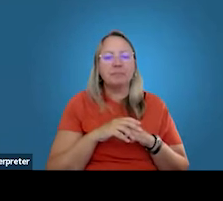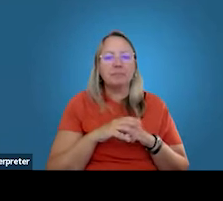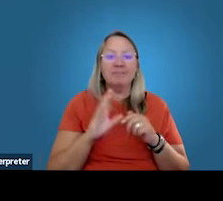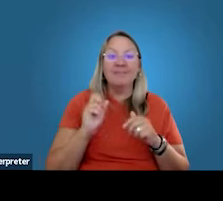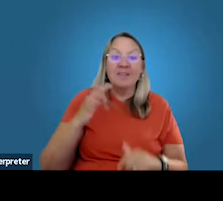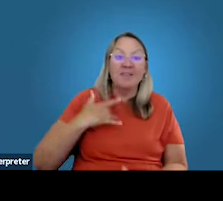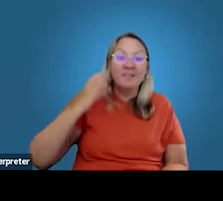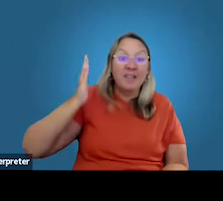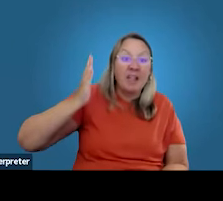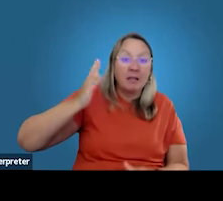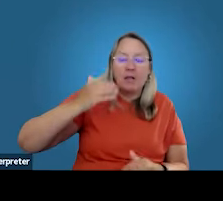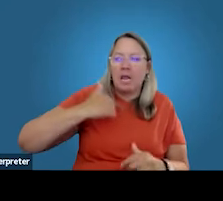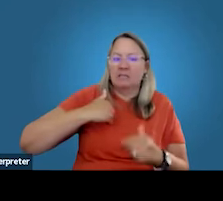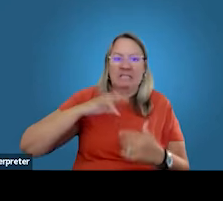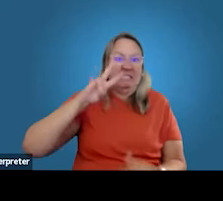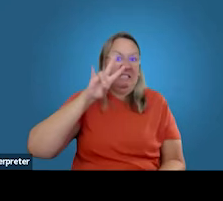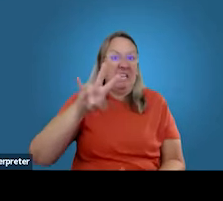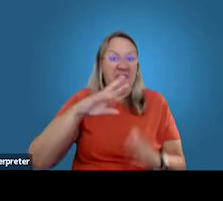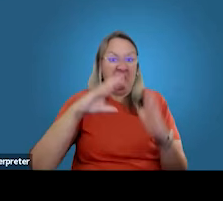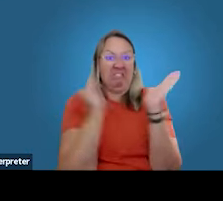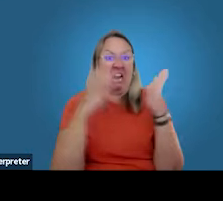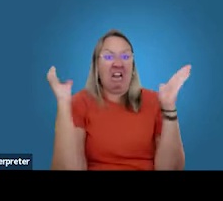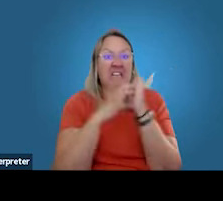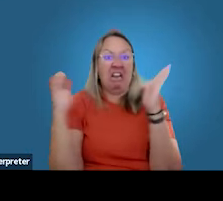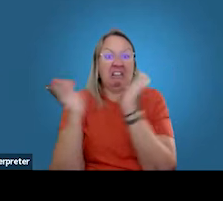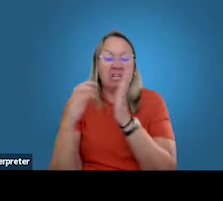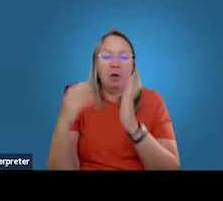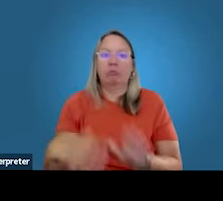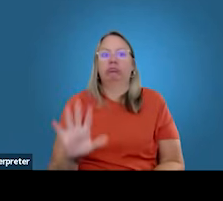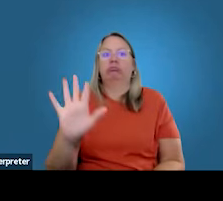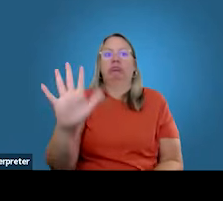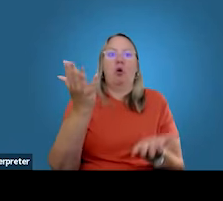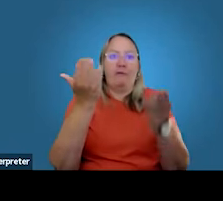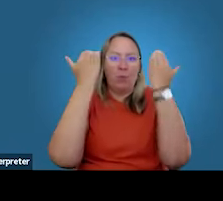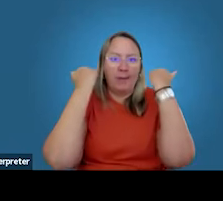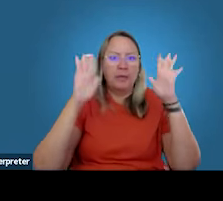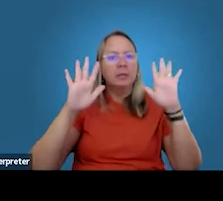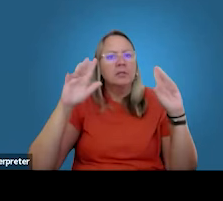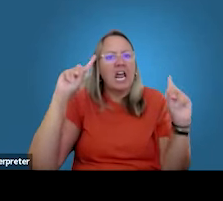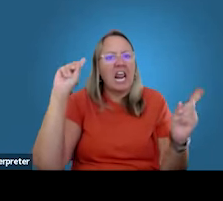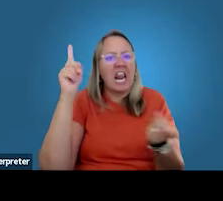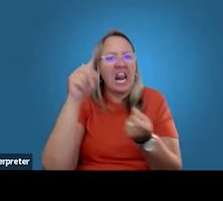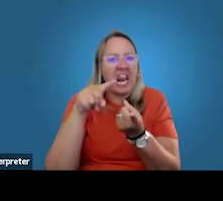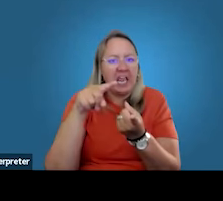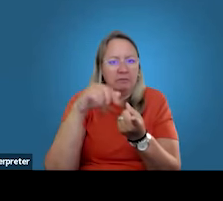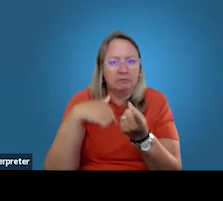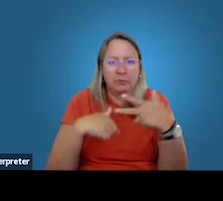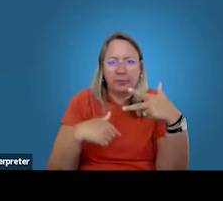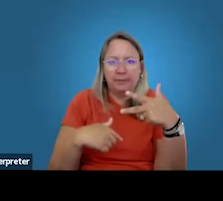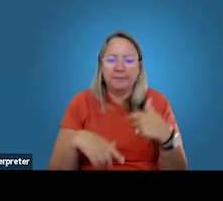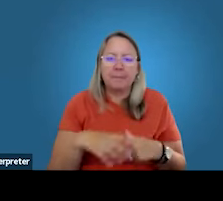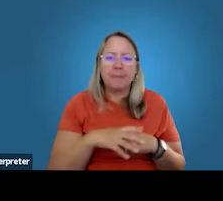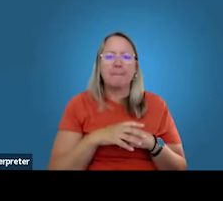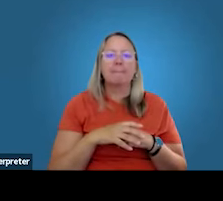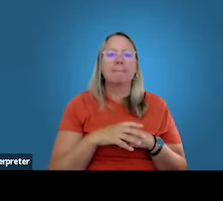that feels like it's got 7 big bits of information, you are really like over-egging it. You really want to start streamlining down. Those 3s